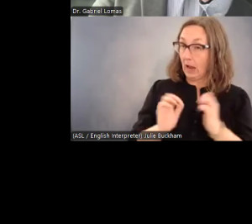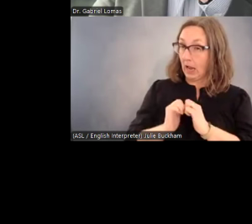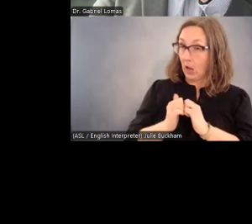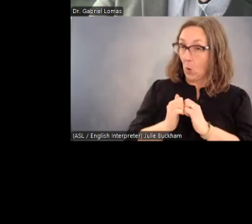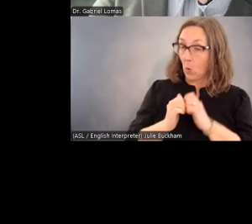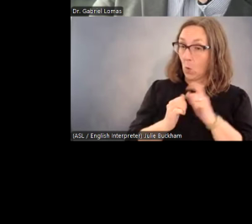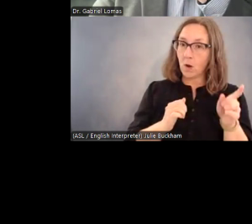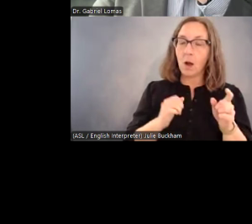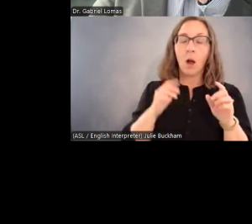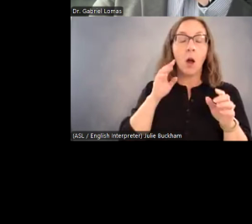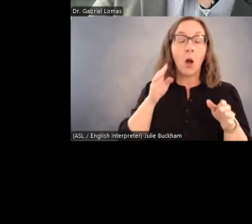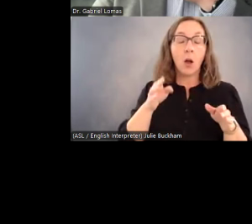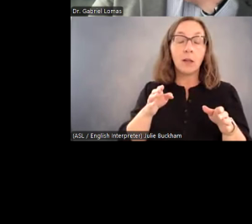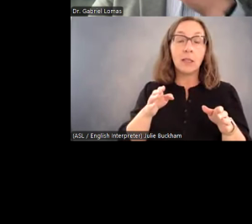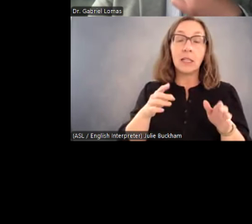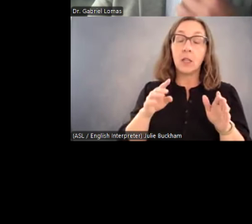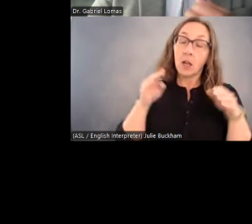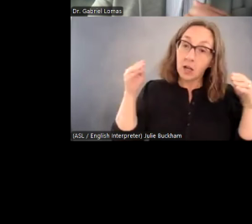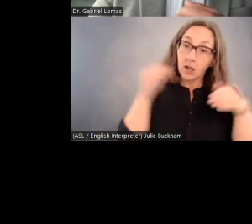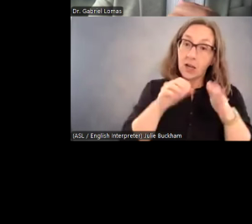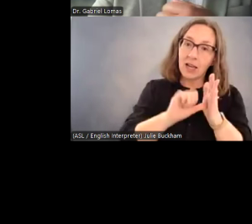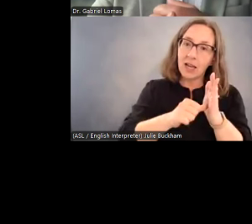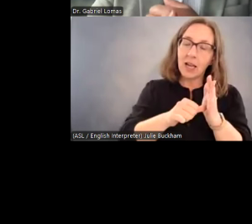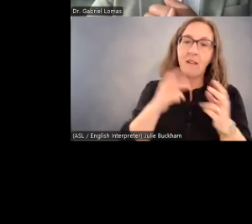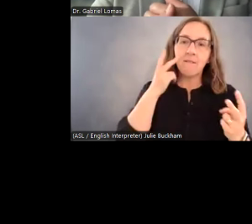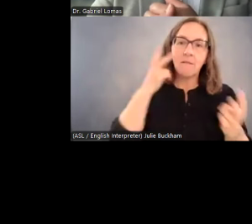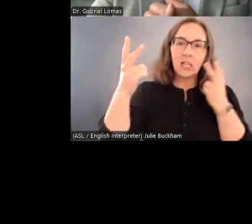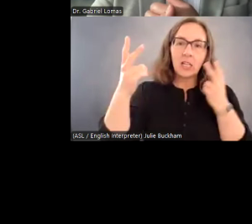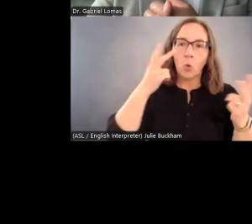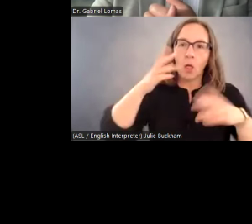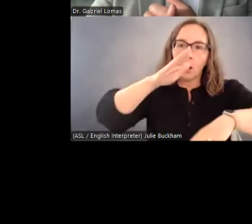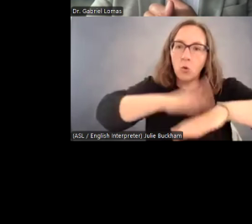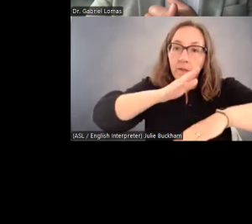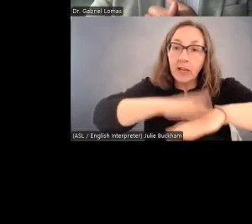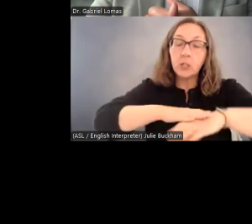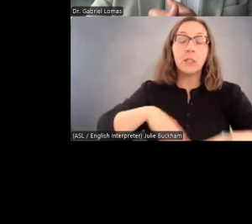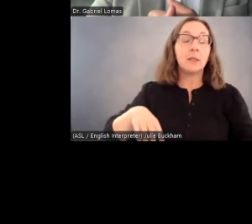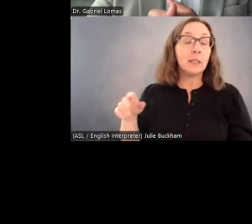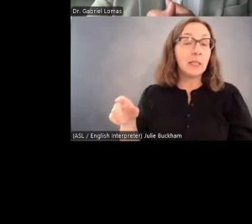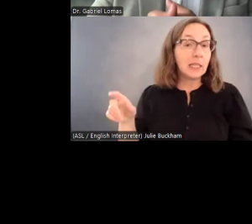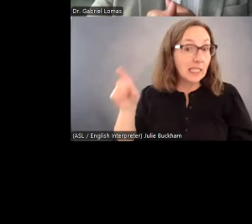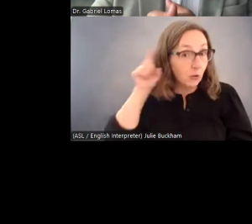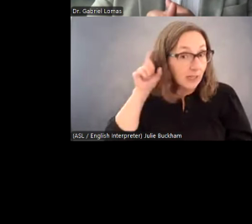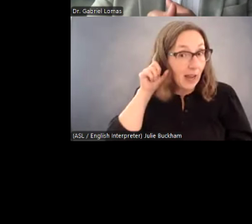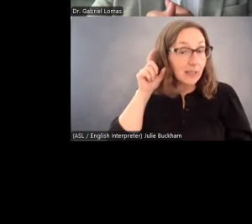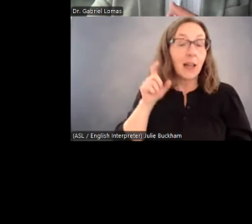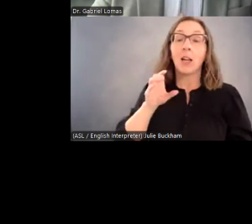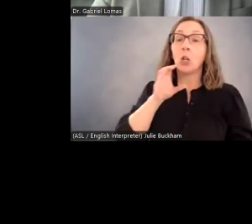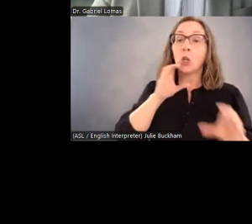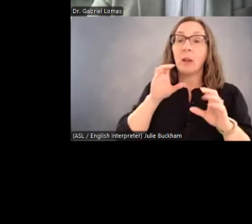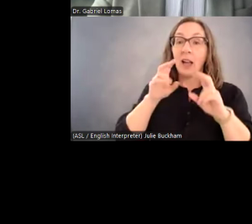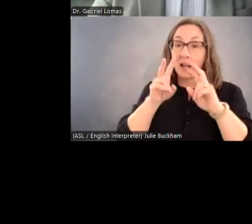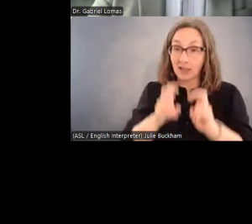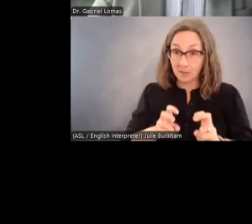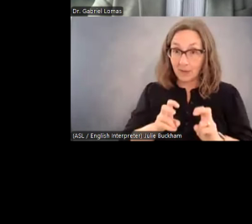on visual notification systems and hearing aids, communication assessment. So when a person comes in, they're going